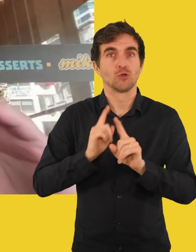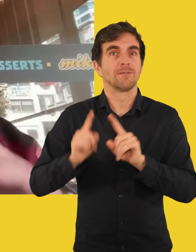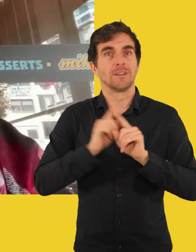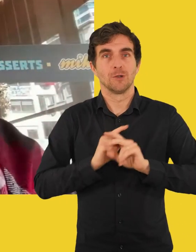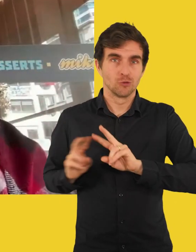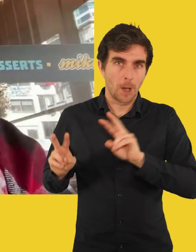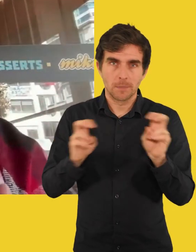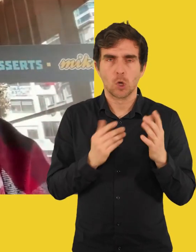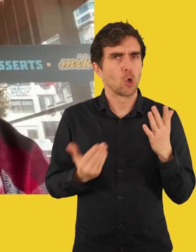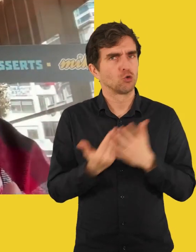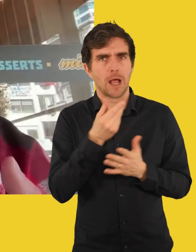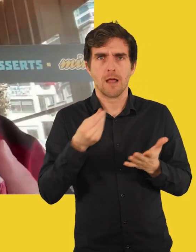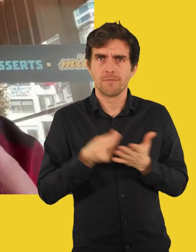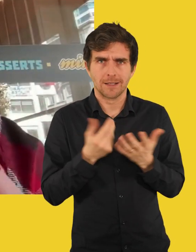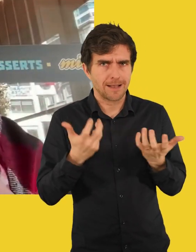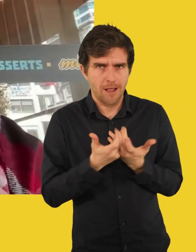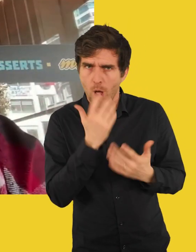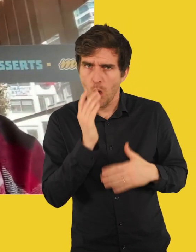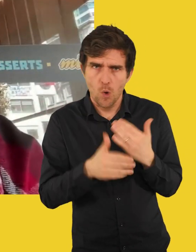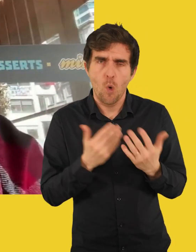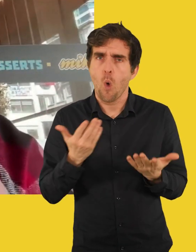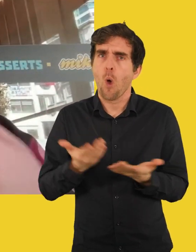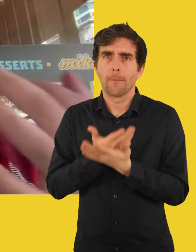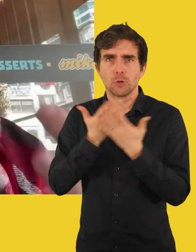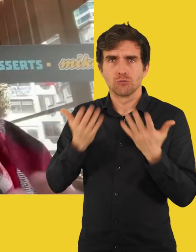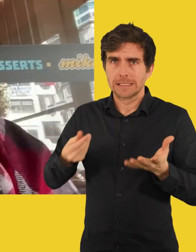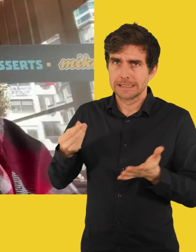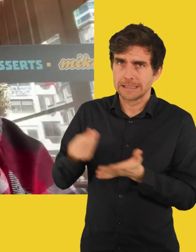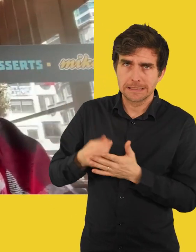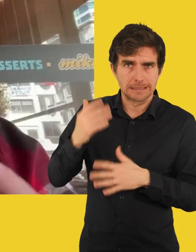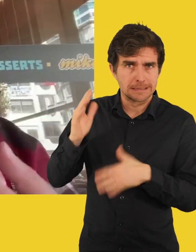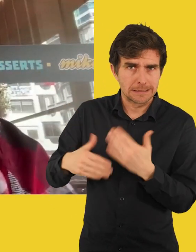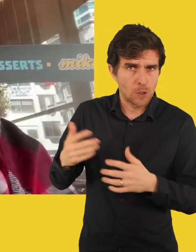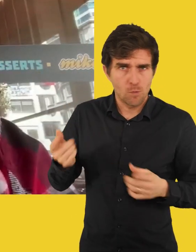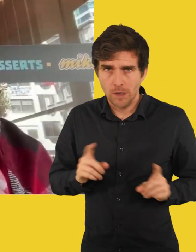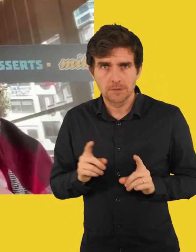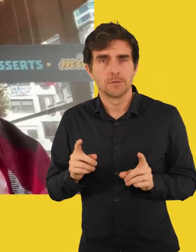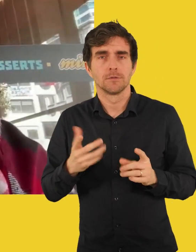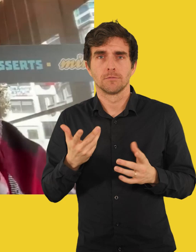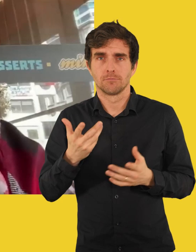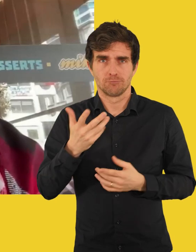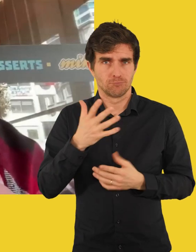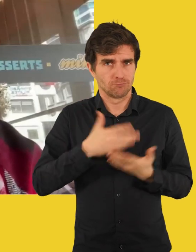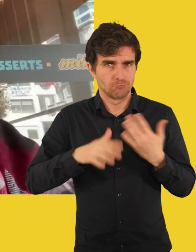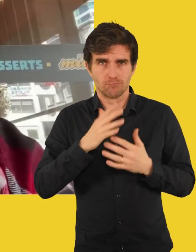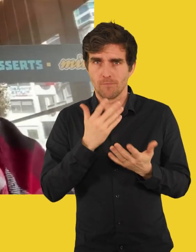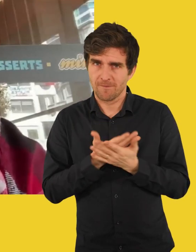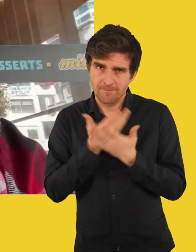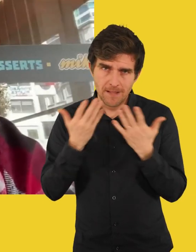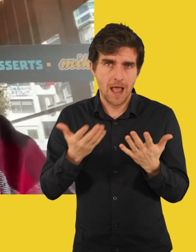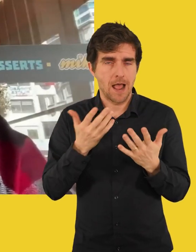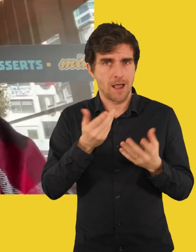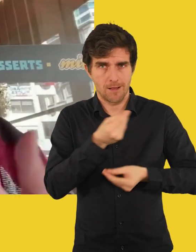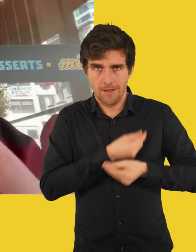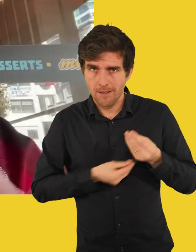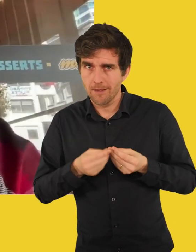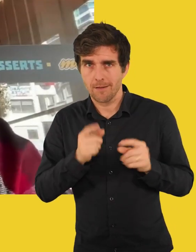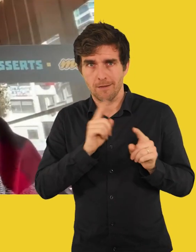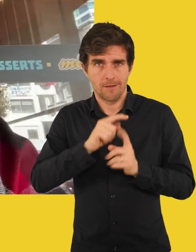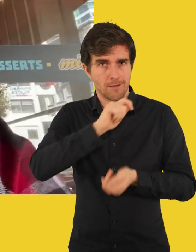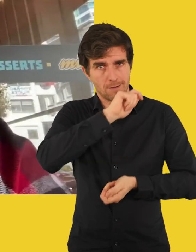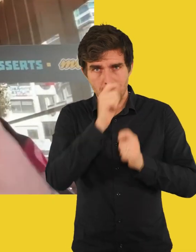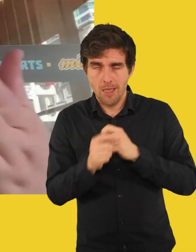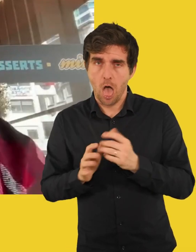community discussing topics like new finance ways, democratic finance, community, democracy,